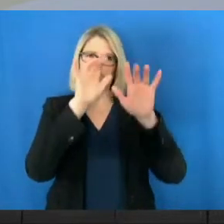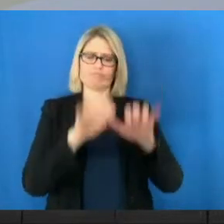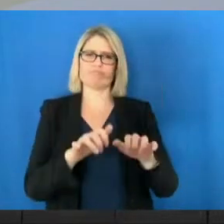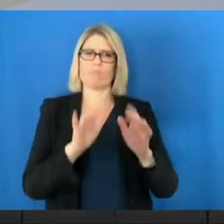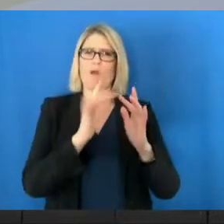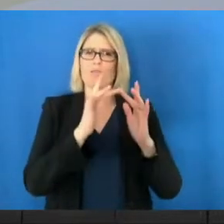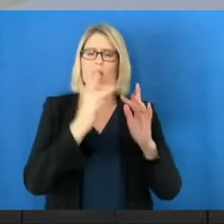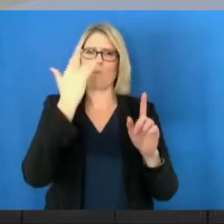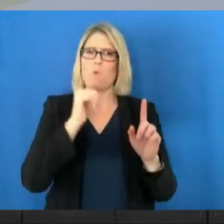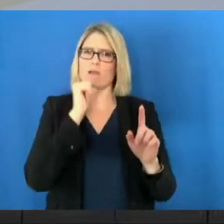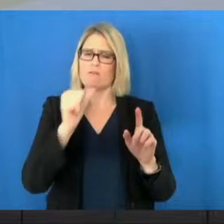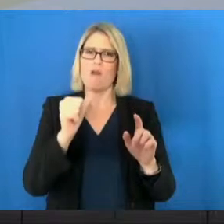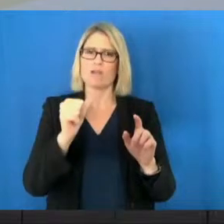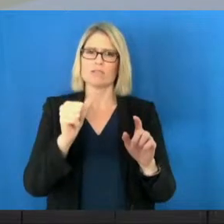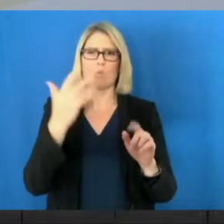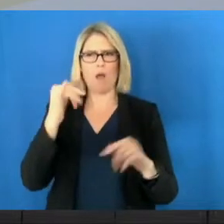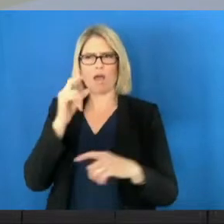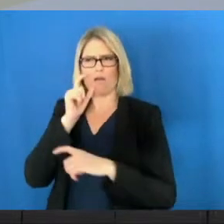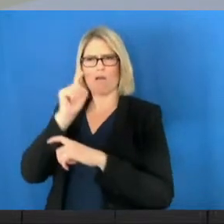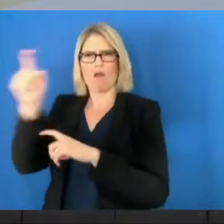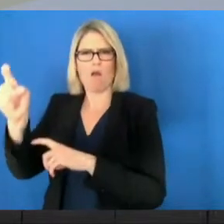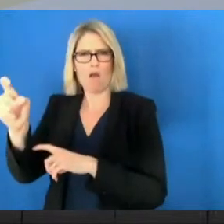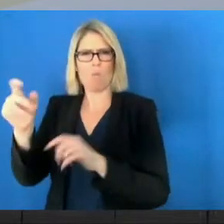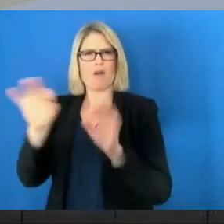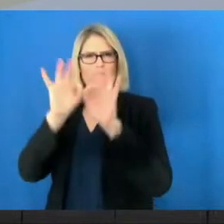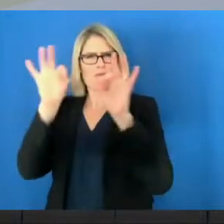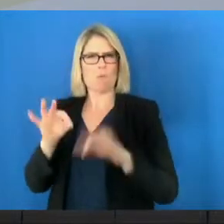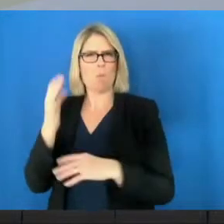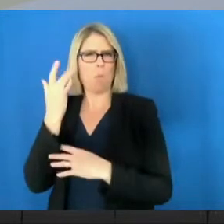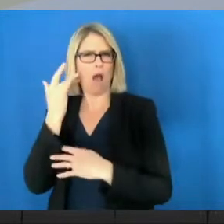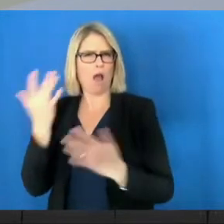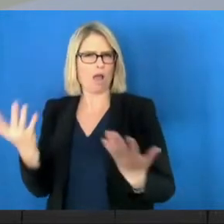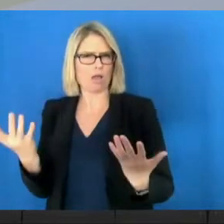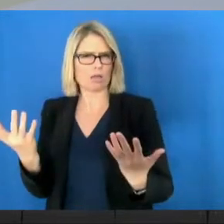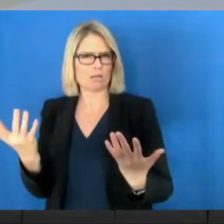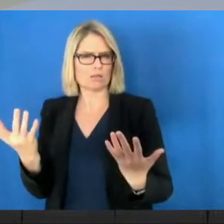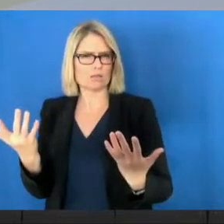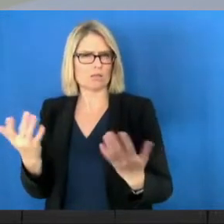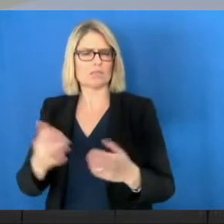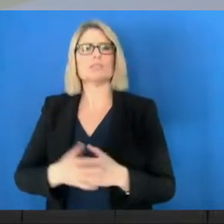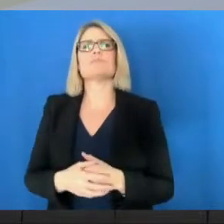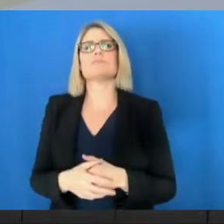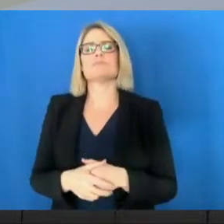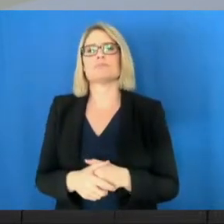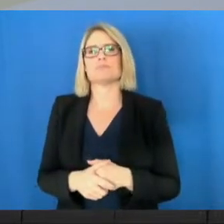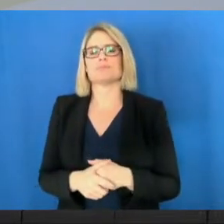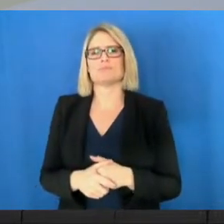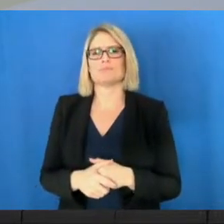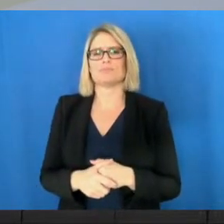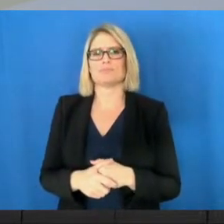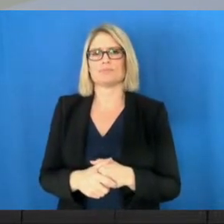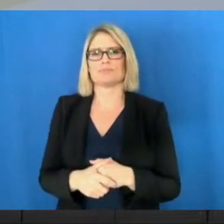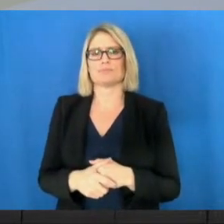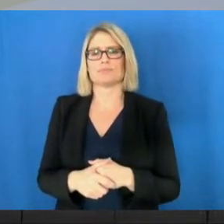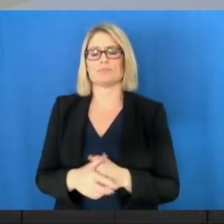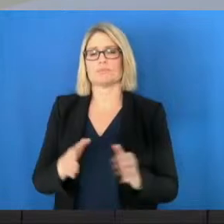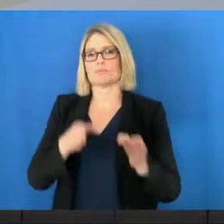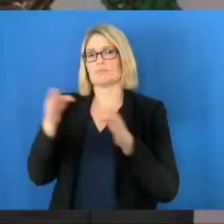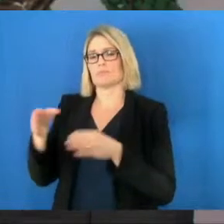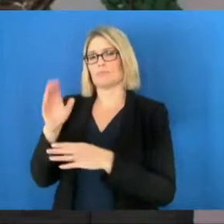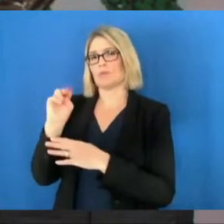up the booking? Why is that telephone callback required? Well, we're looking at